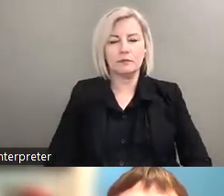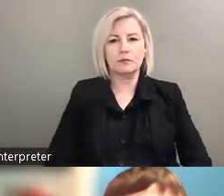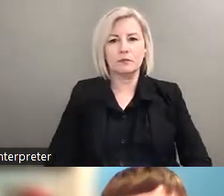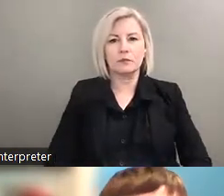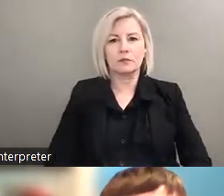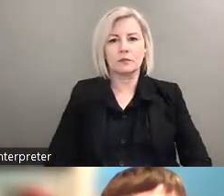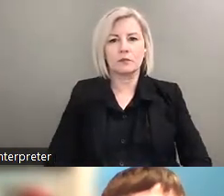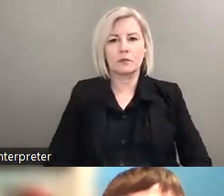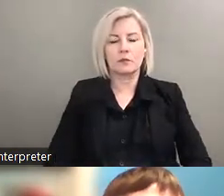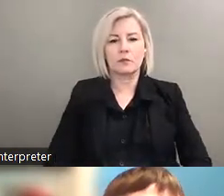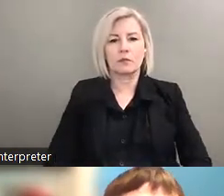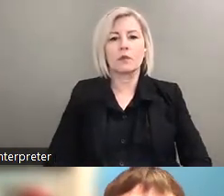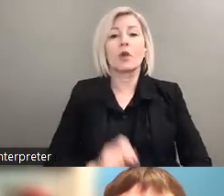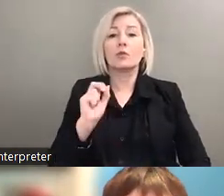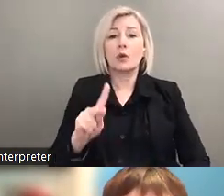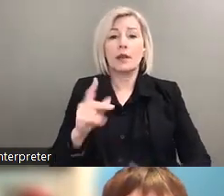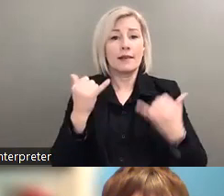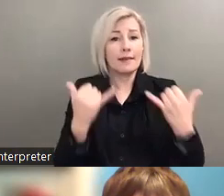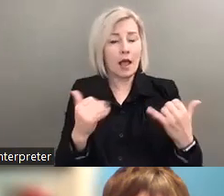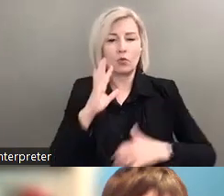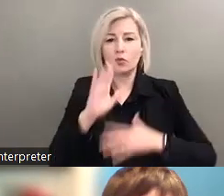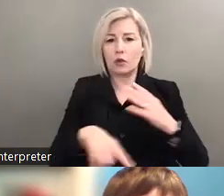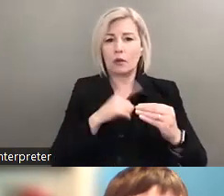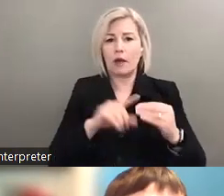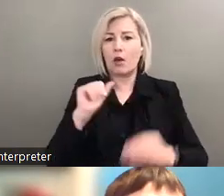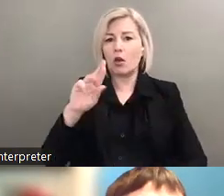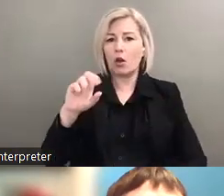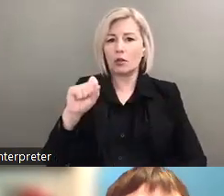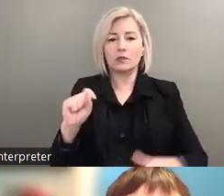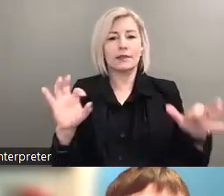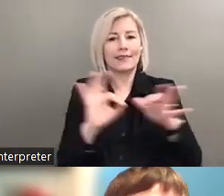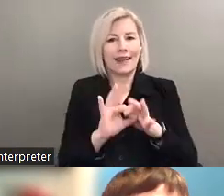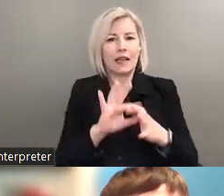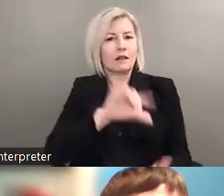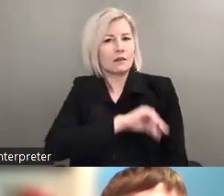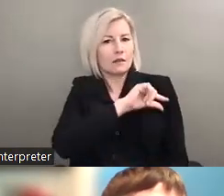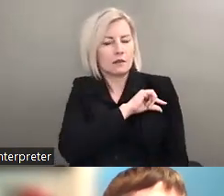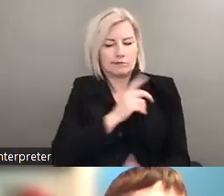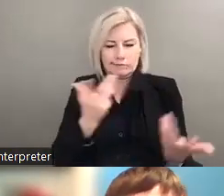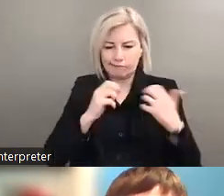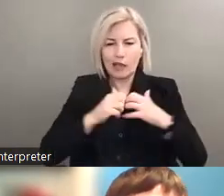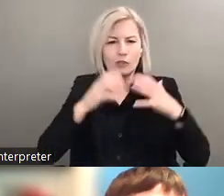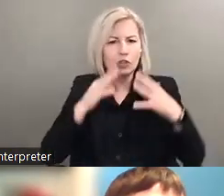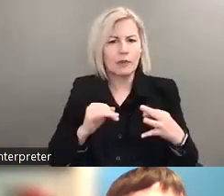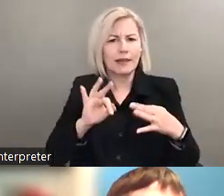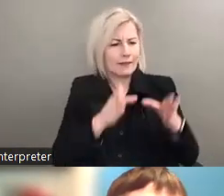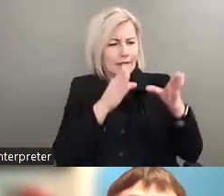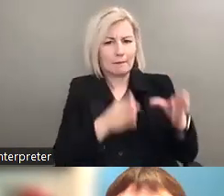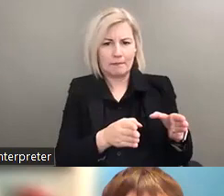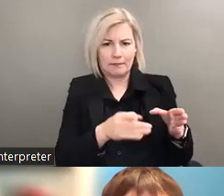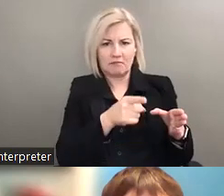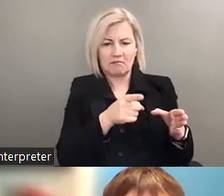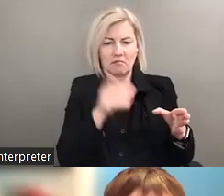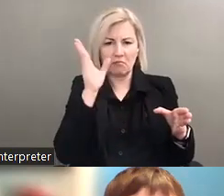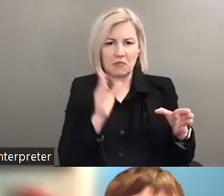So in this section, we're going to talk about ArtsCONNECT eligibility, how to determine whether an individual presenter is eligible